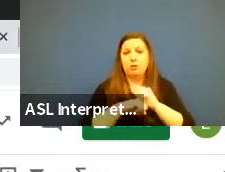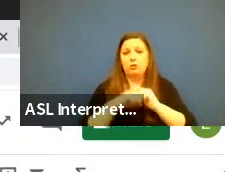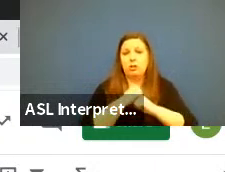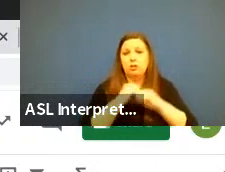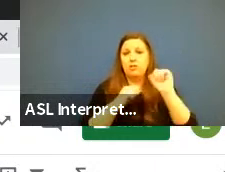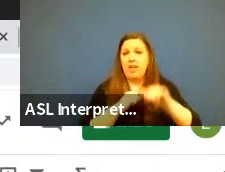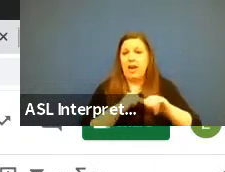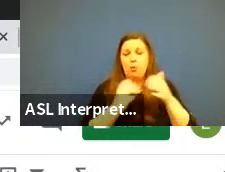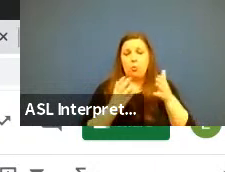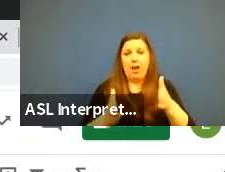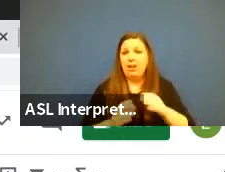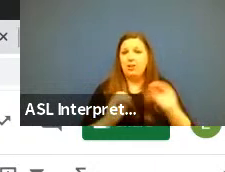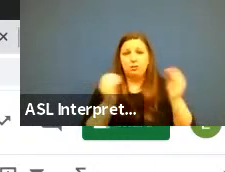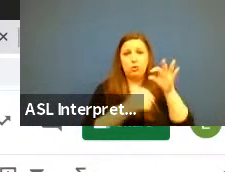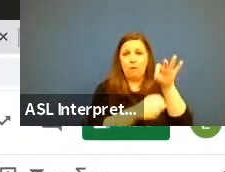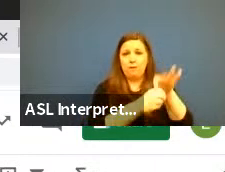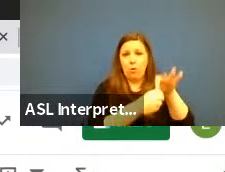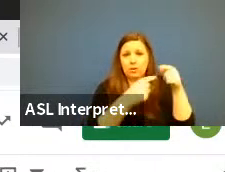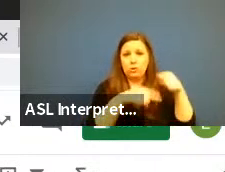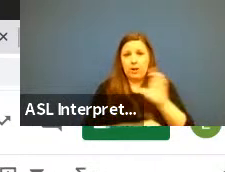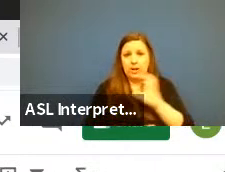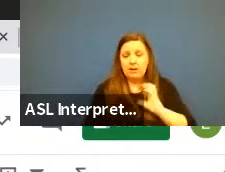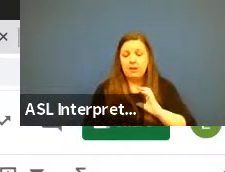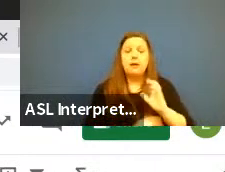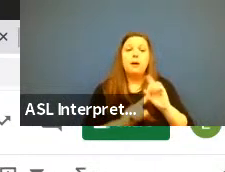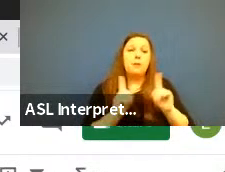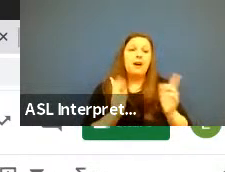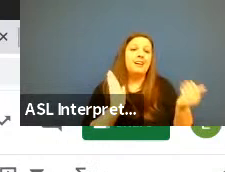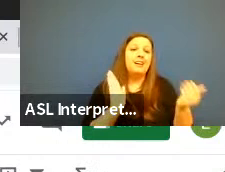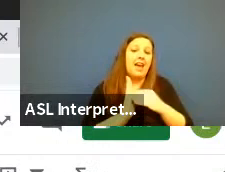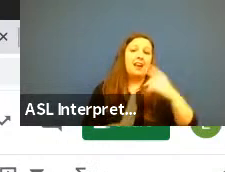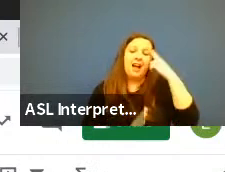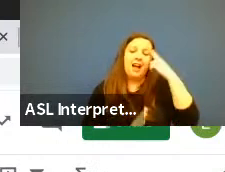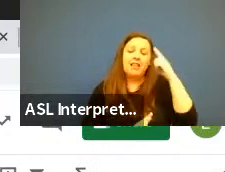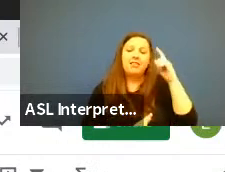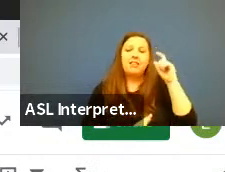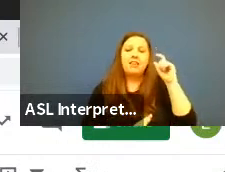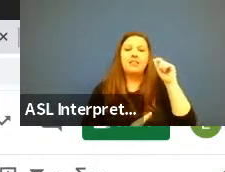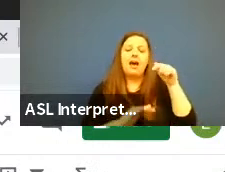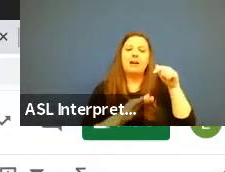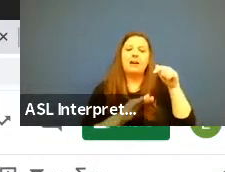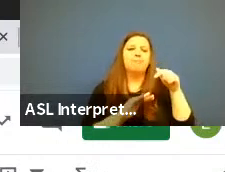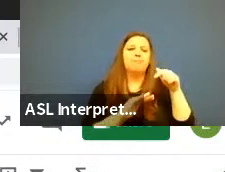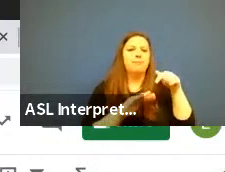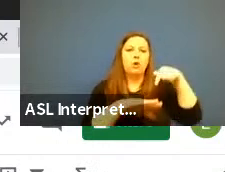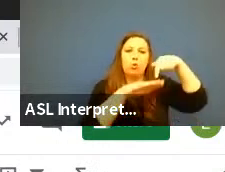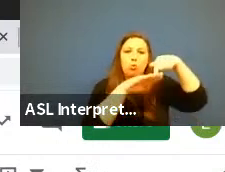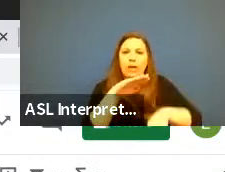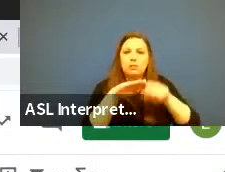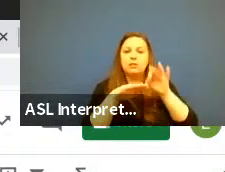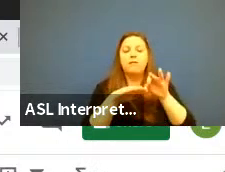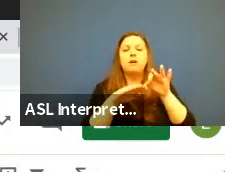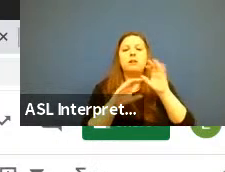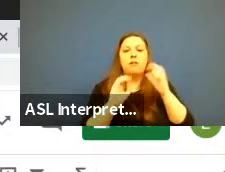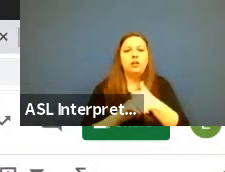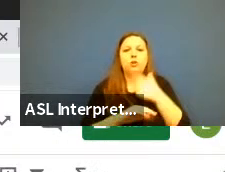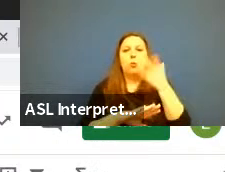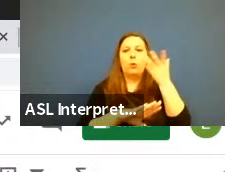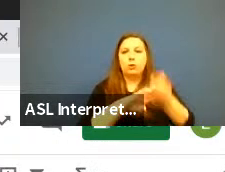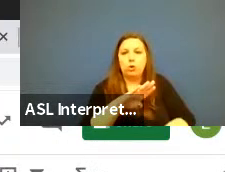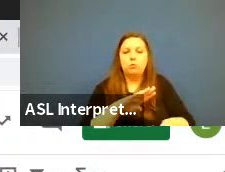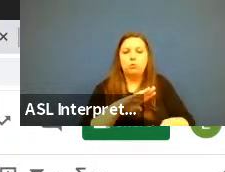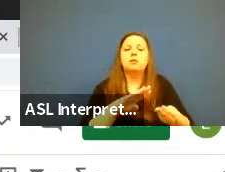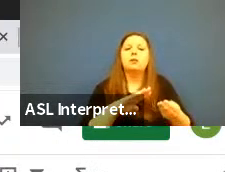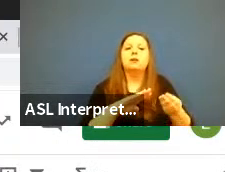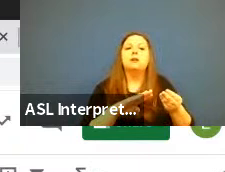in committees. But again, I think the richness of the conversation is what we lose by having all of that in the committees